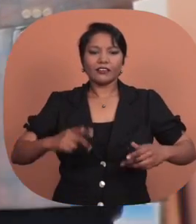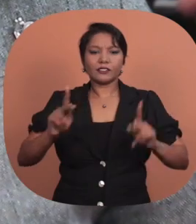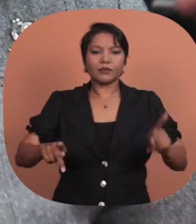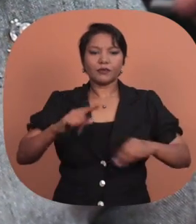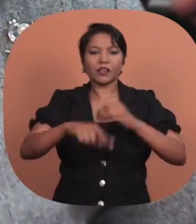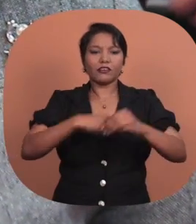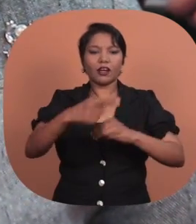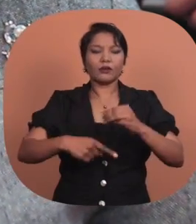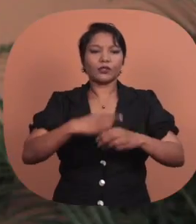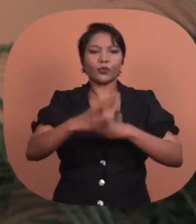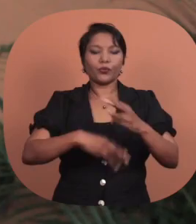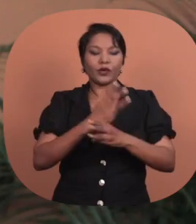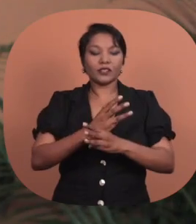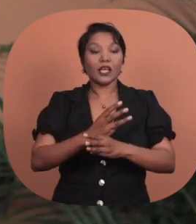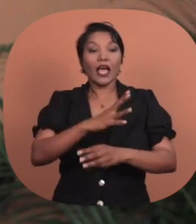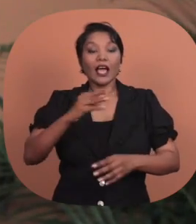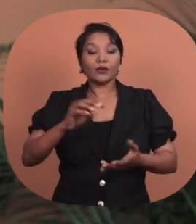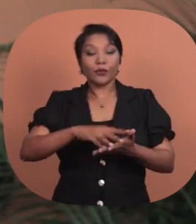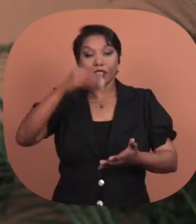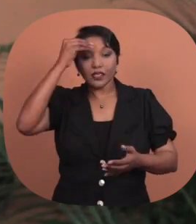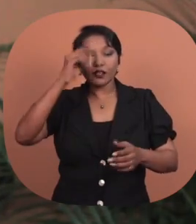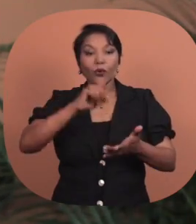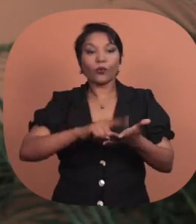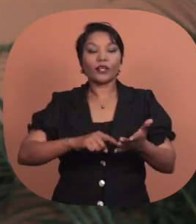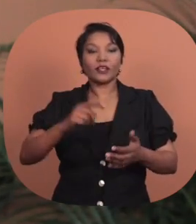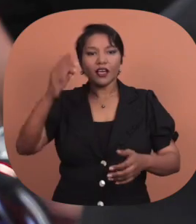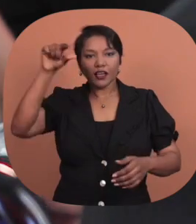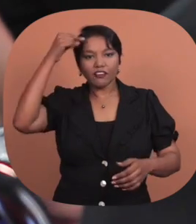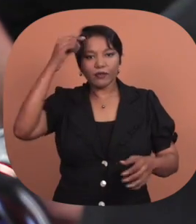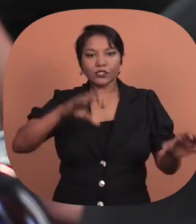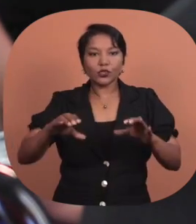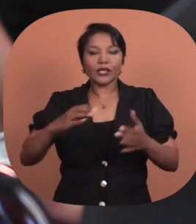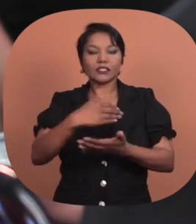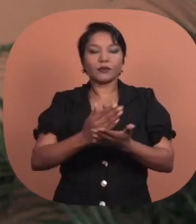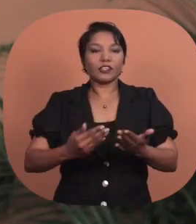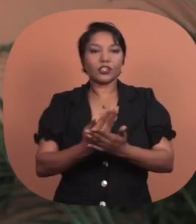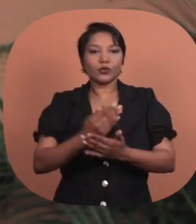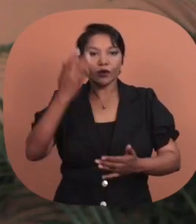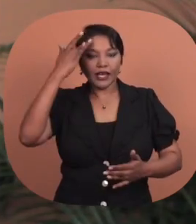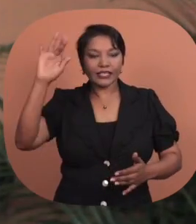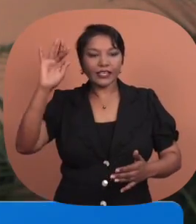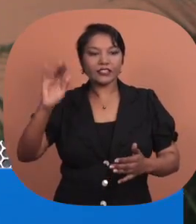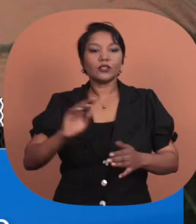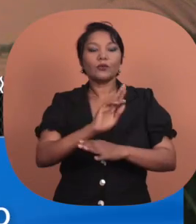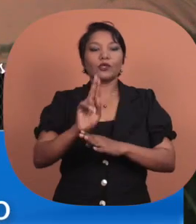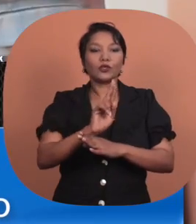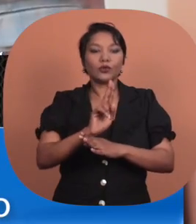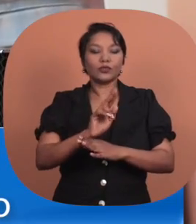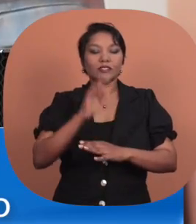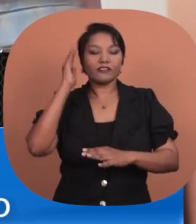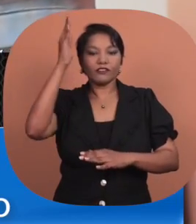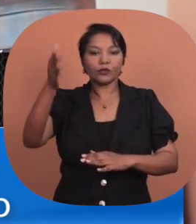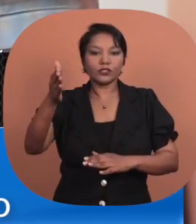world. More importantly, we will learn what the public sector is doing and some of the innovations that are to be